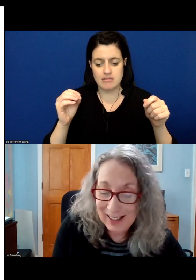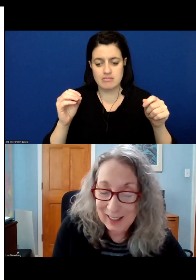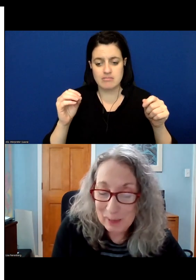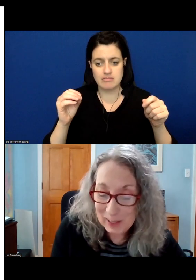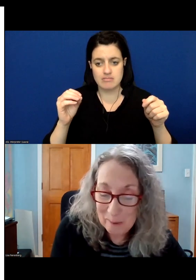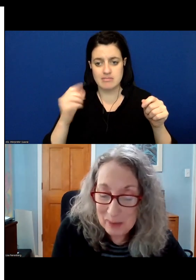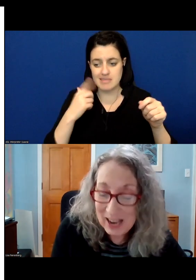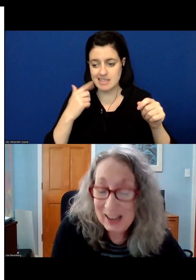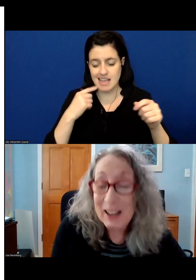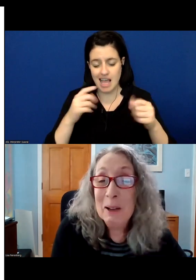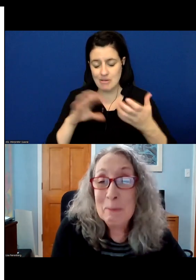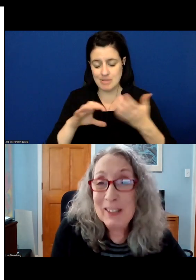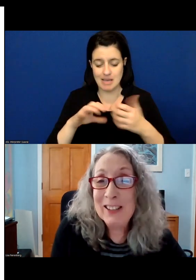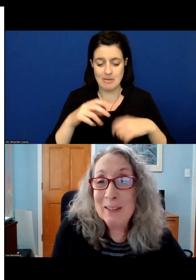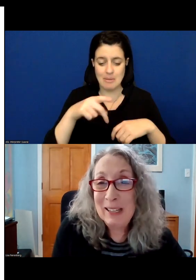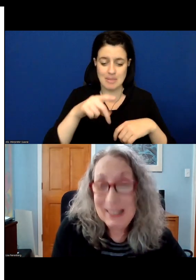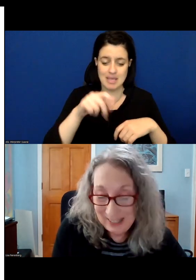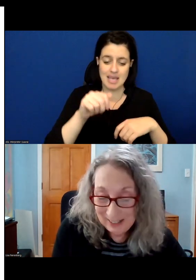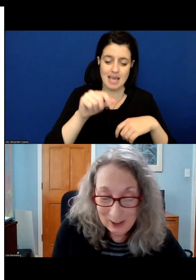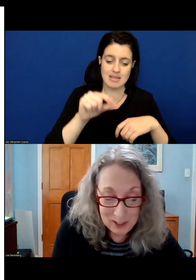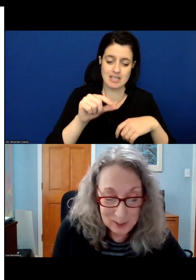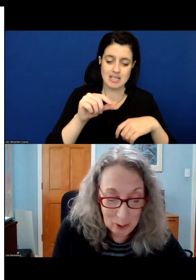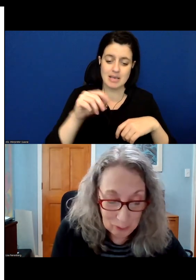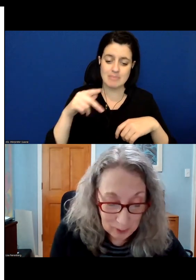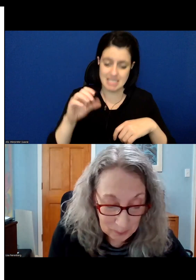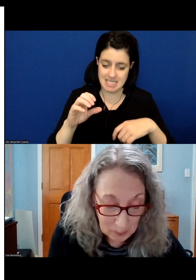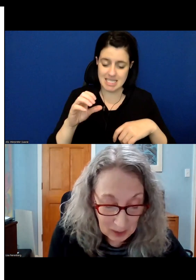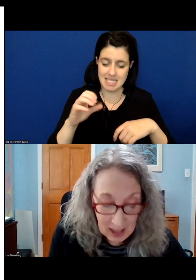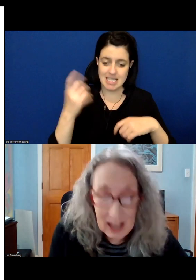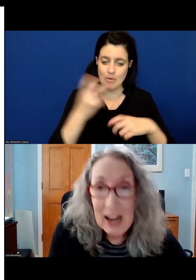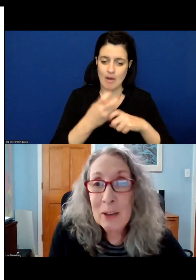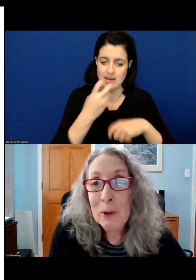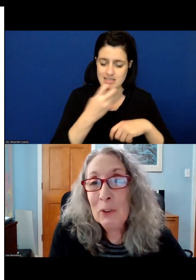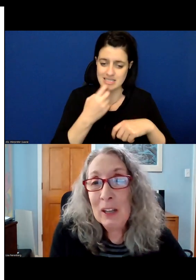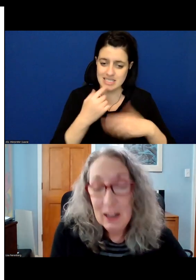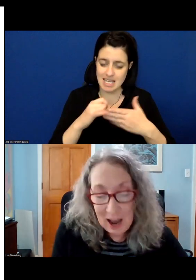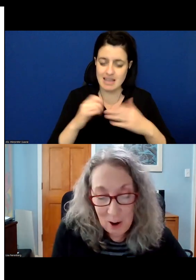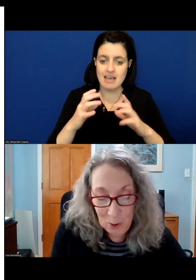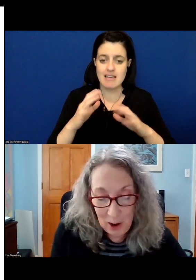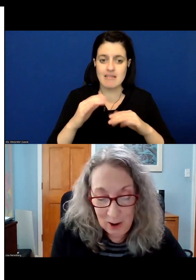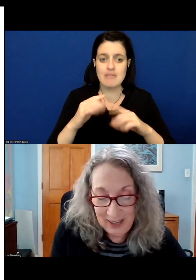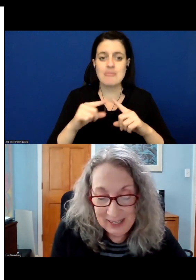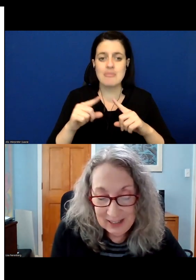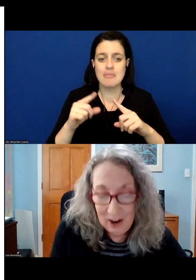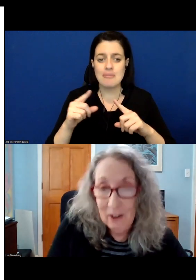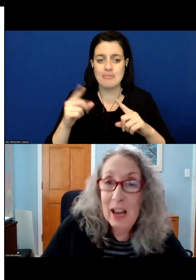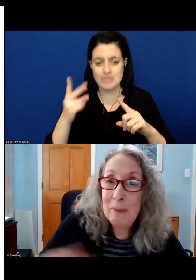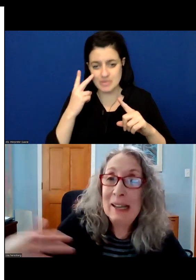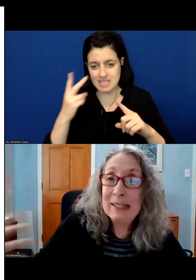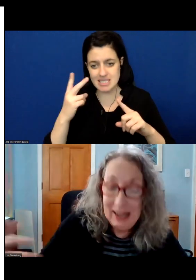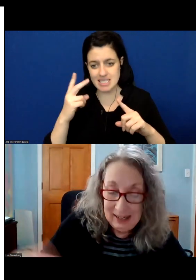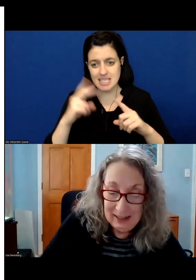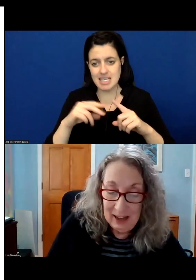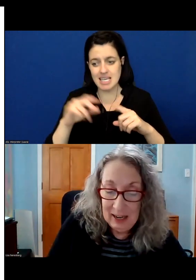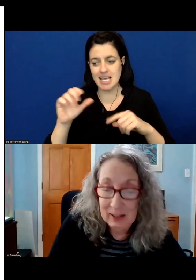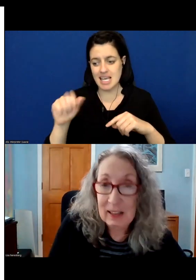PC, I get these mixed up, PA, PG, and PC. It's always a mouthful. I think we've seen how our